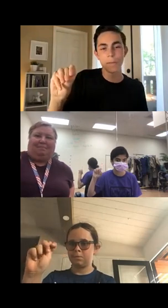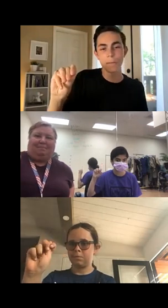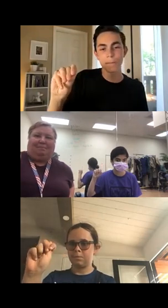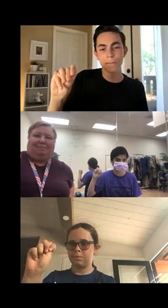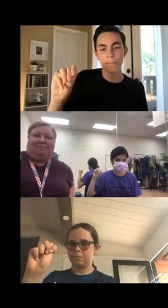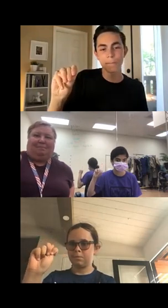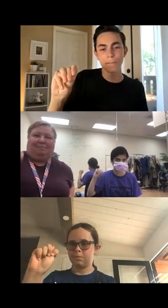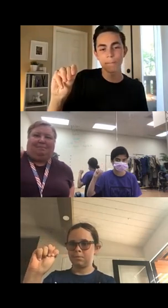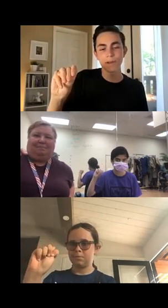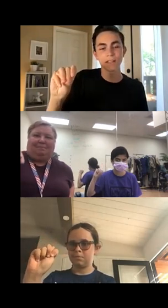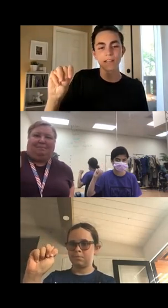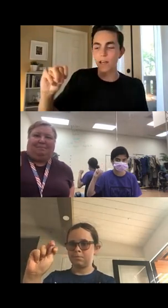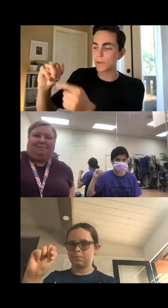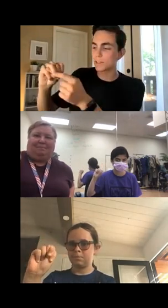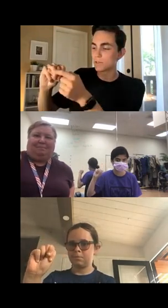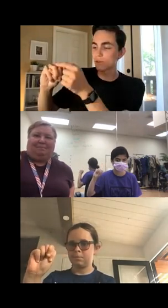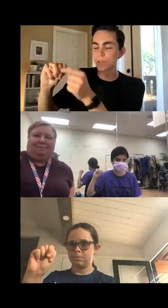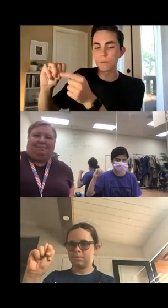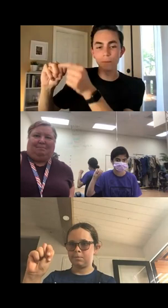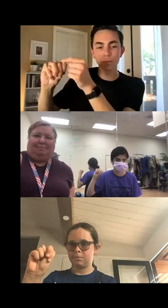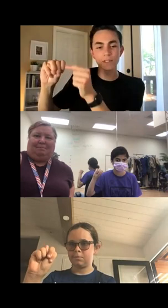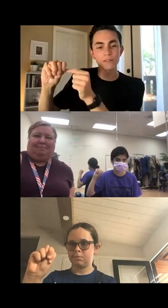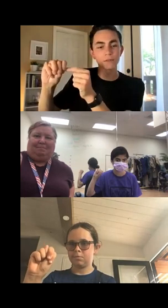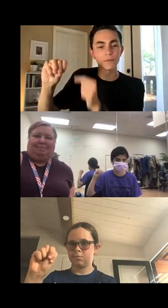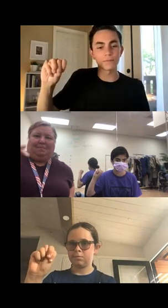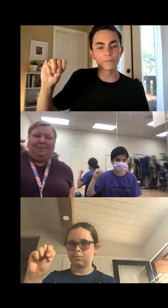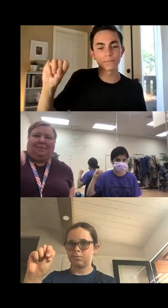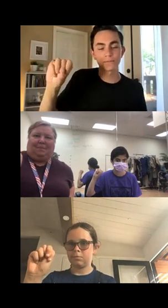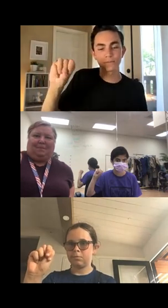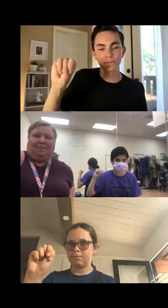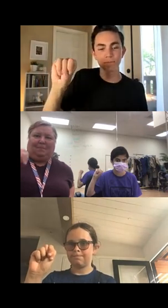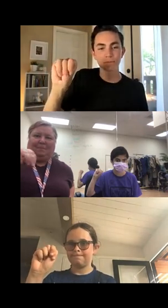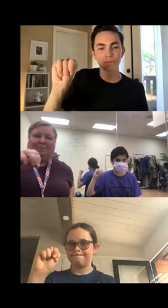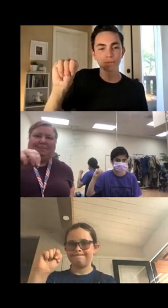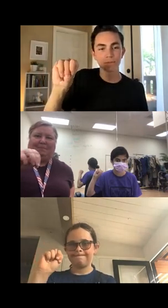M, and M makes those 3 bumps.